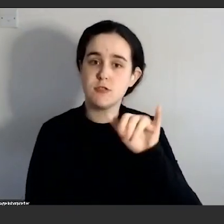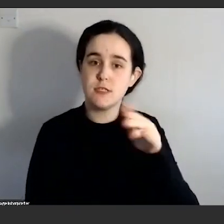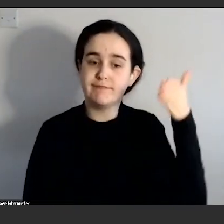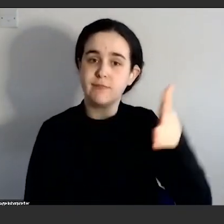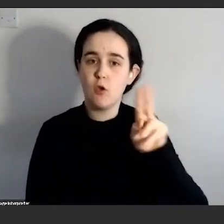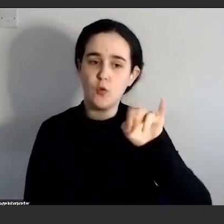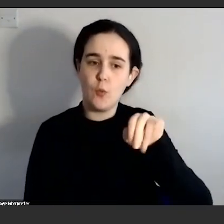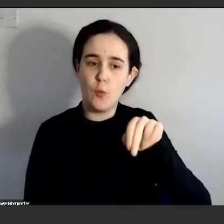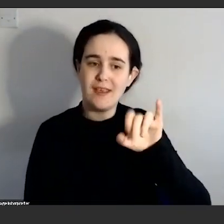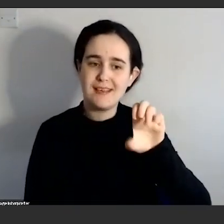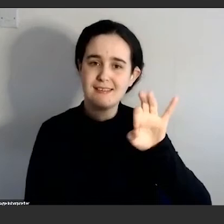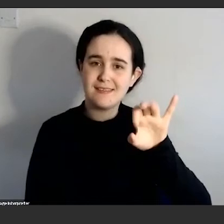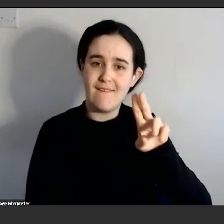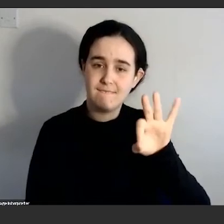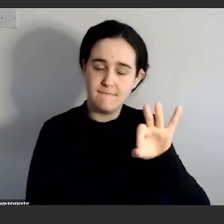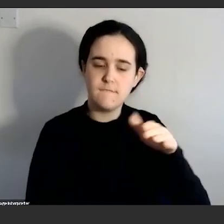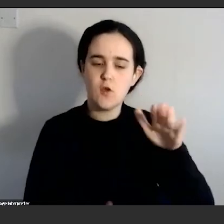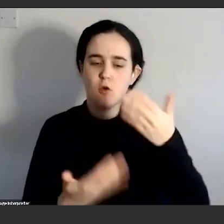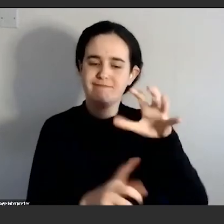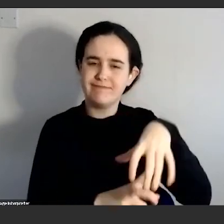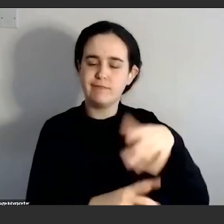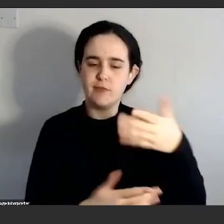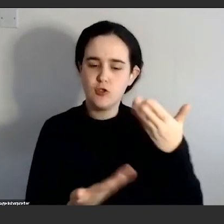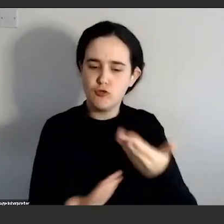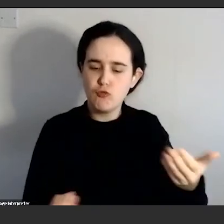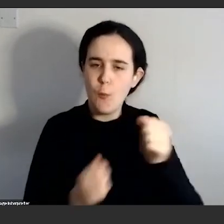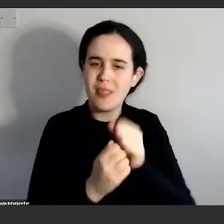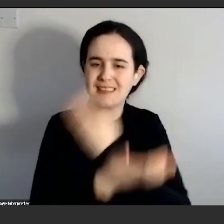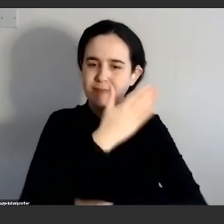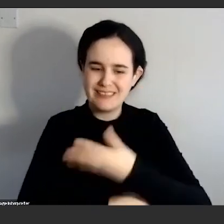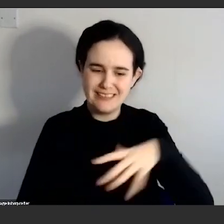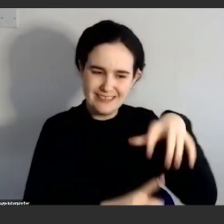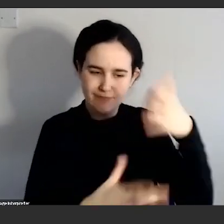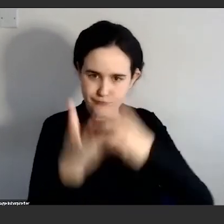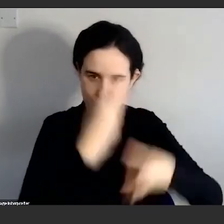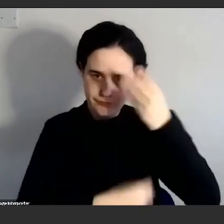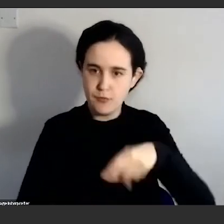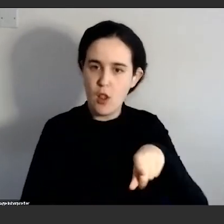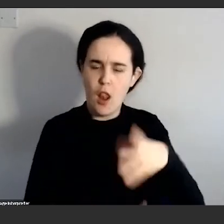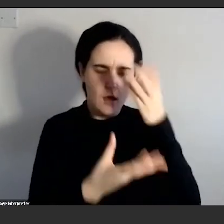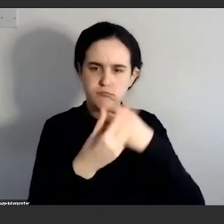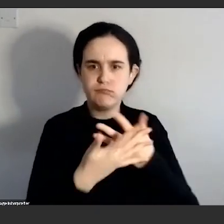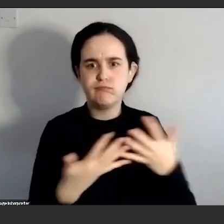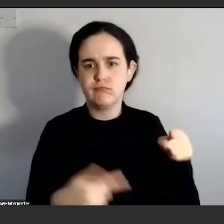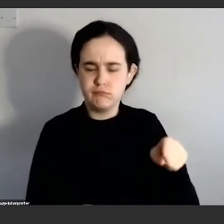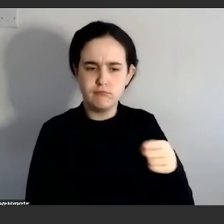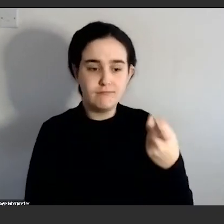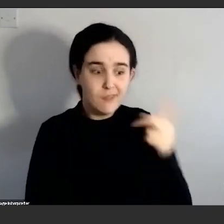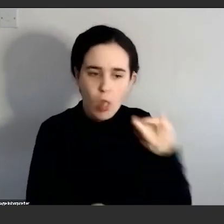She's a good girl, very alert. Text: the center promotes the role of parents in early